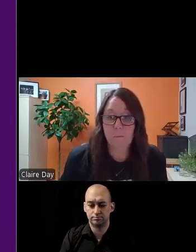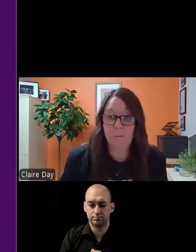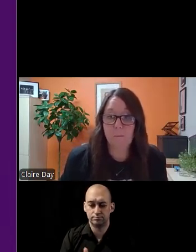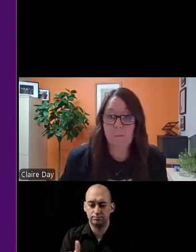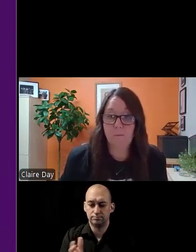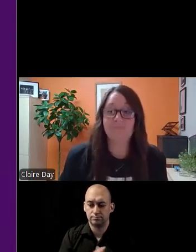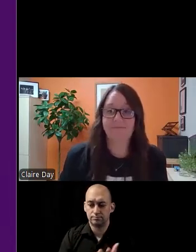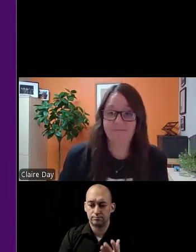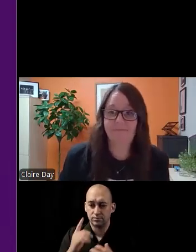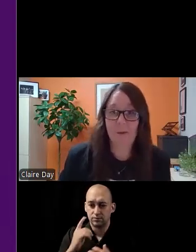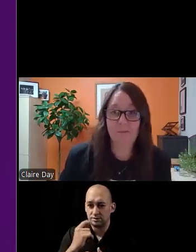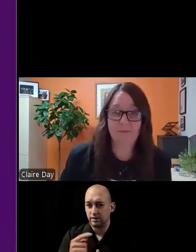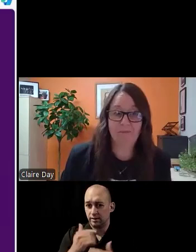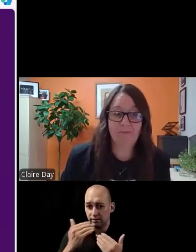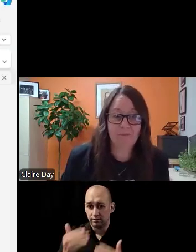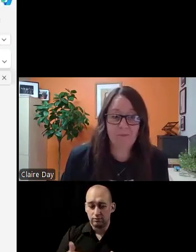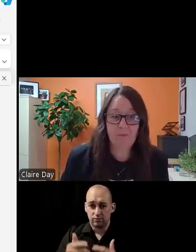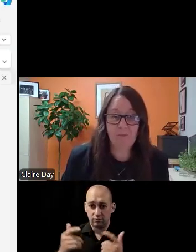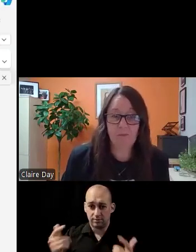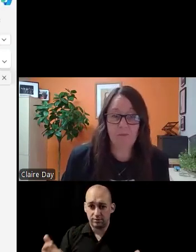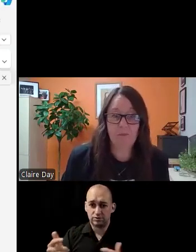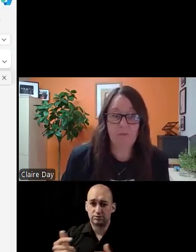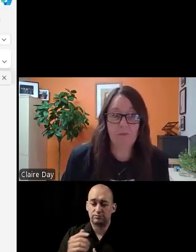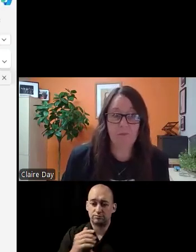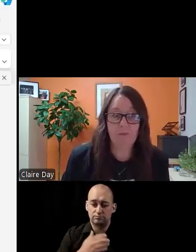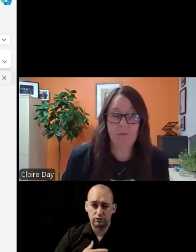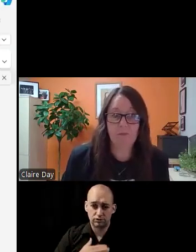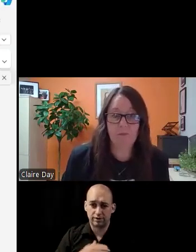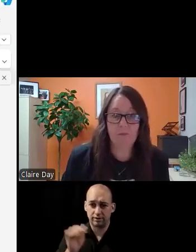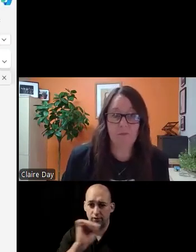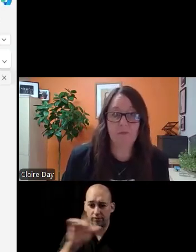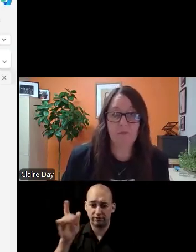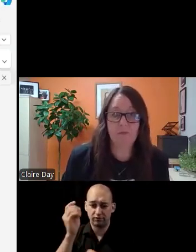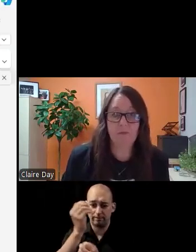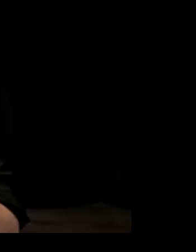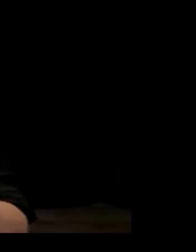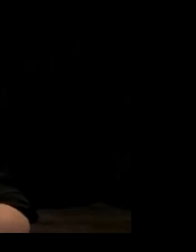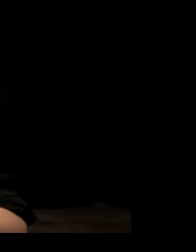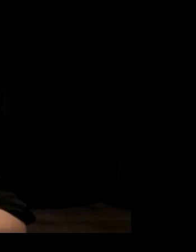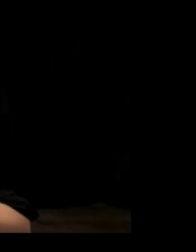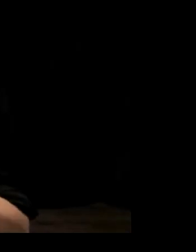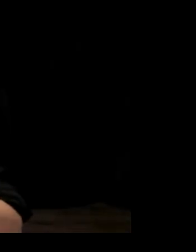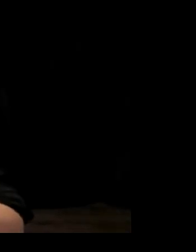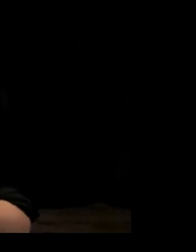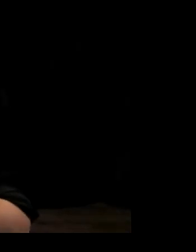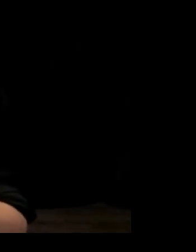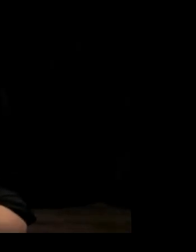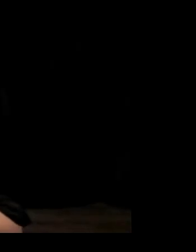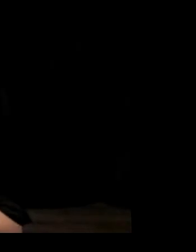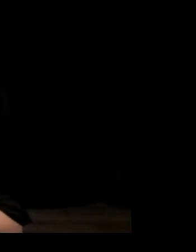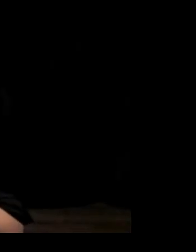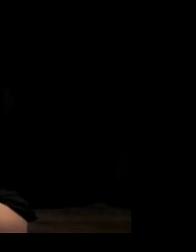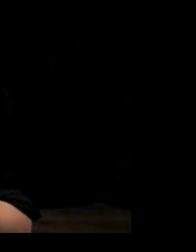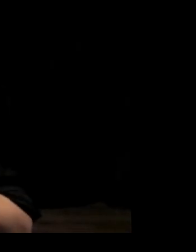Just saying thank you so much. Really grateful for all the information that you provided. And I think